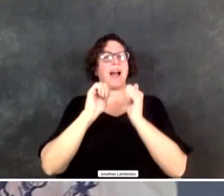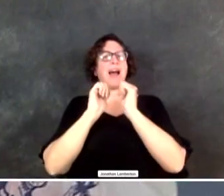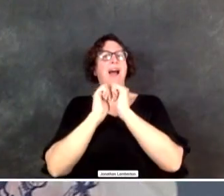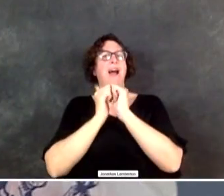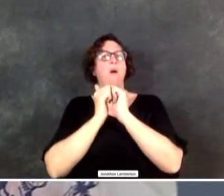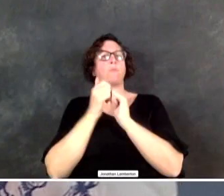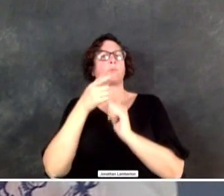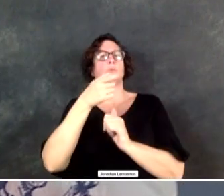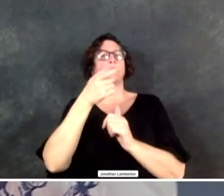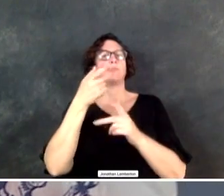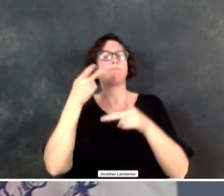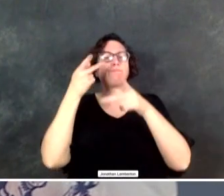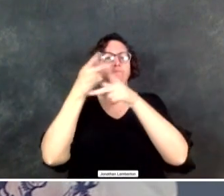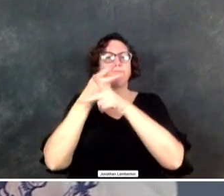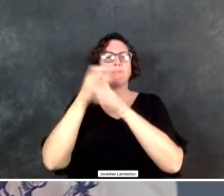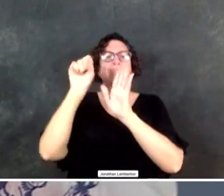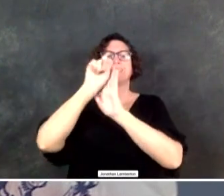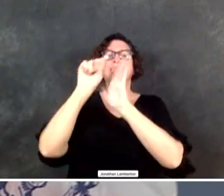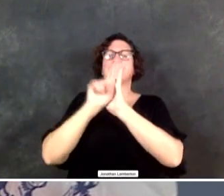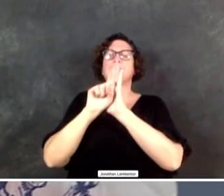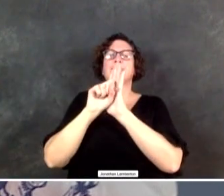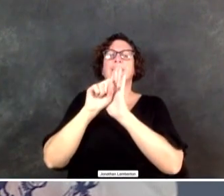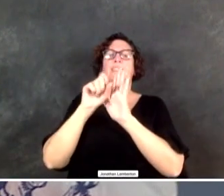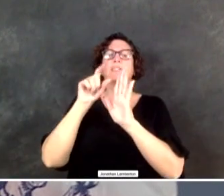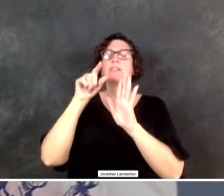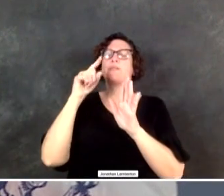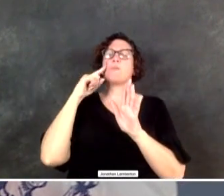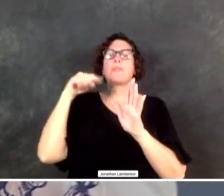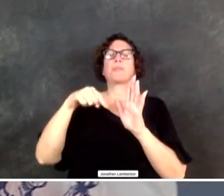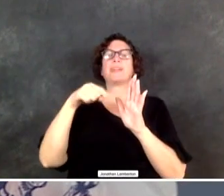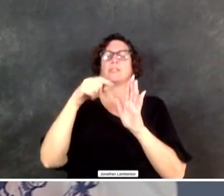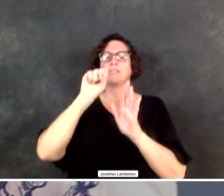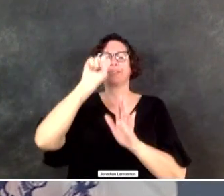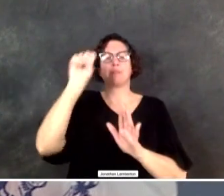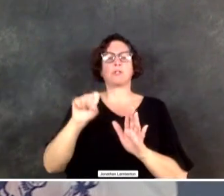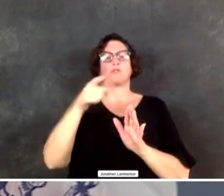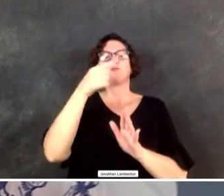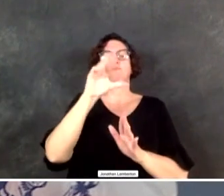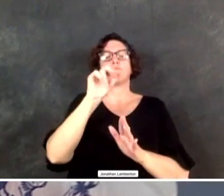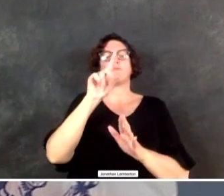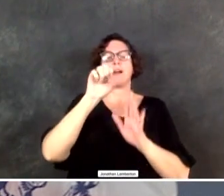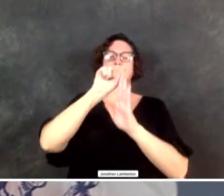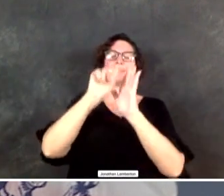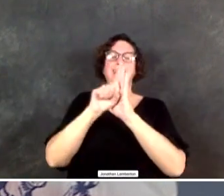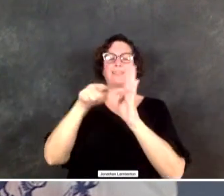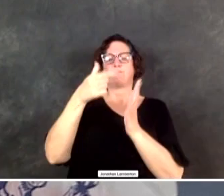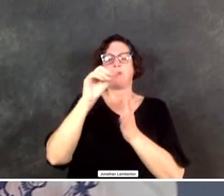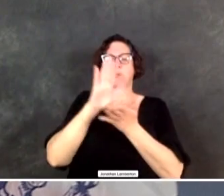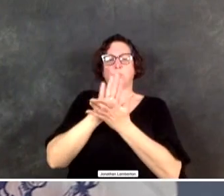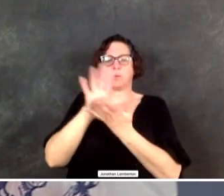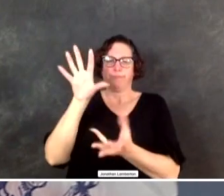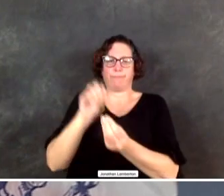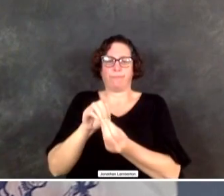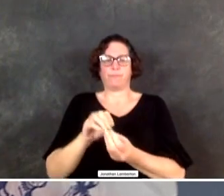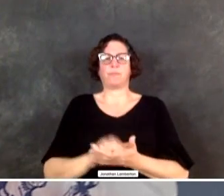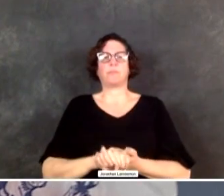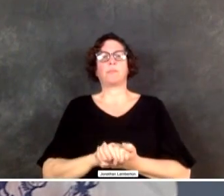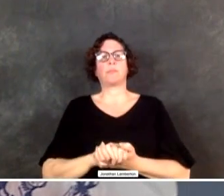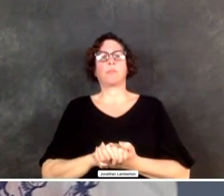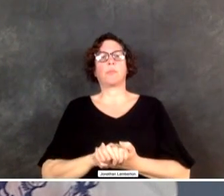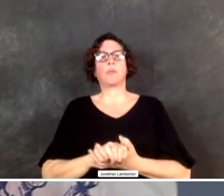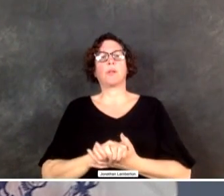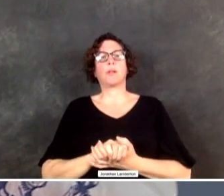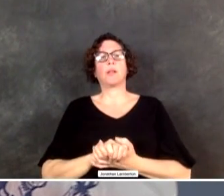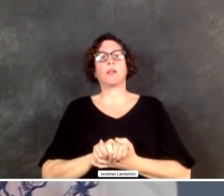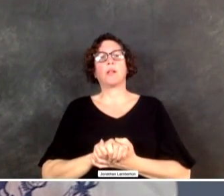So, Matt, look, I think that it's a good question. I appreciate it. The way to think about this